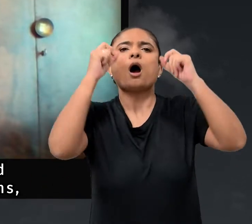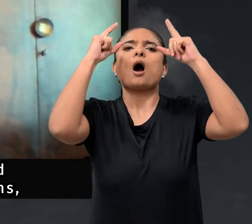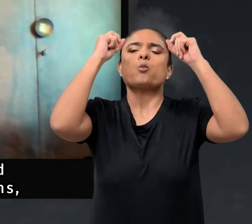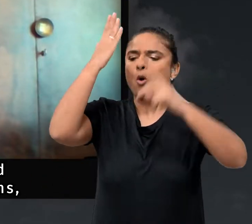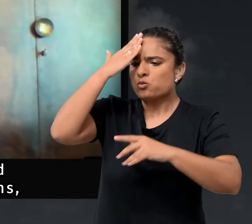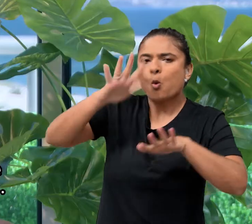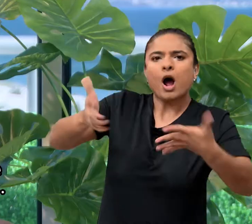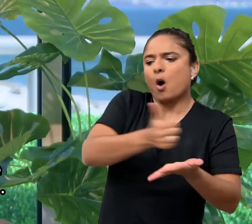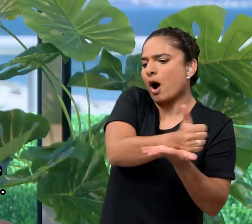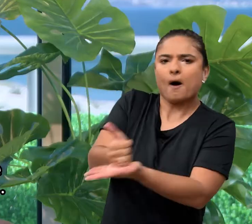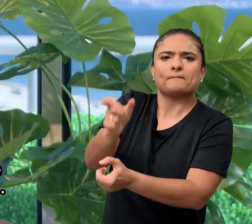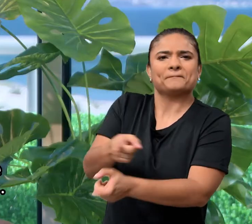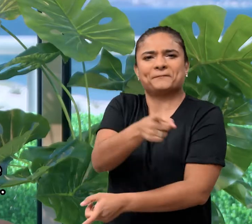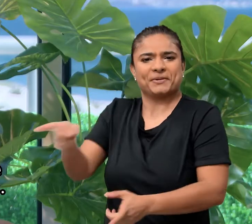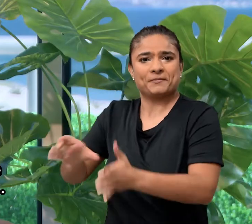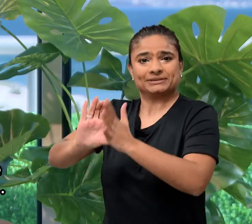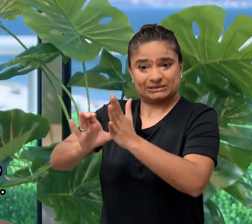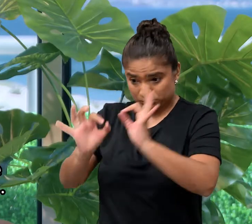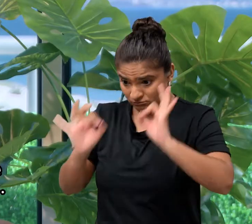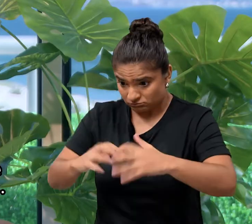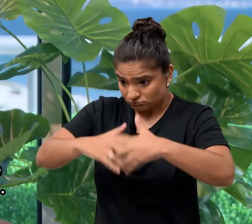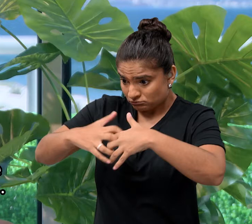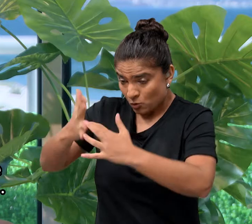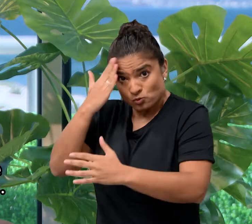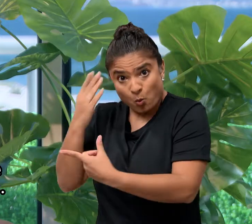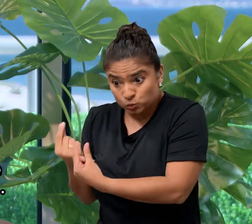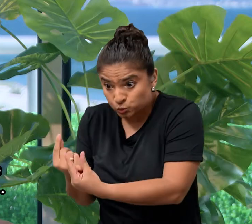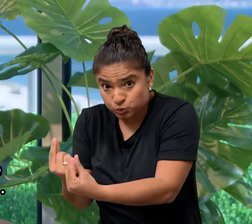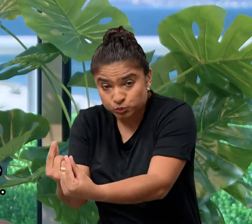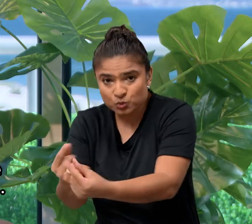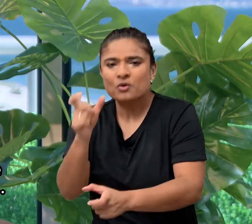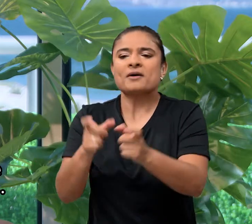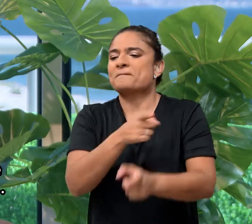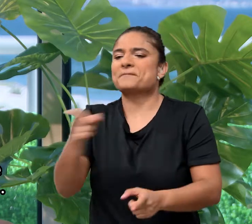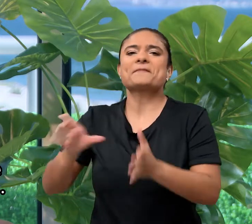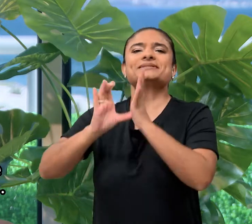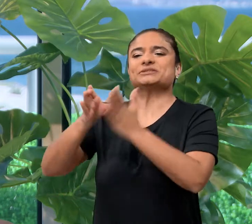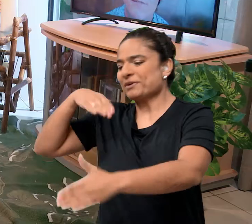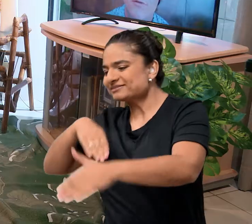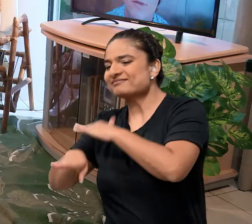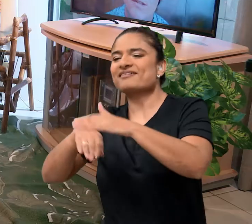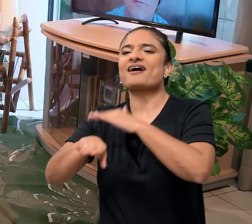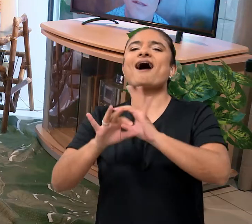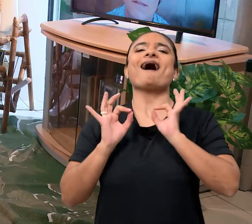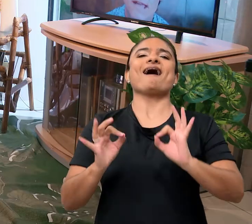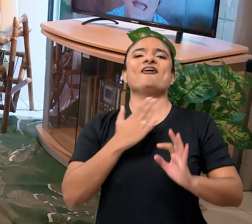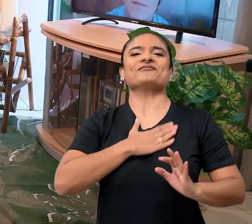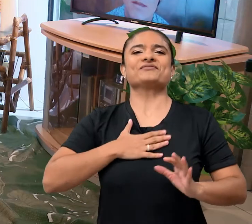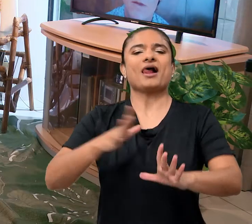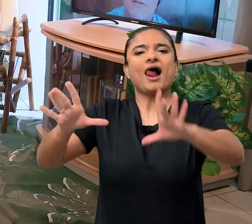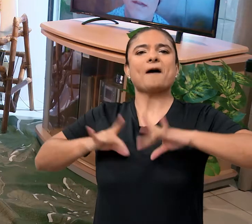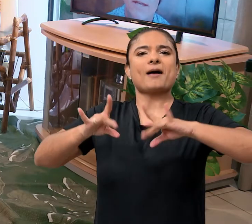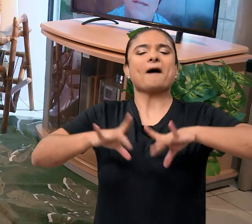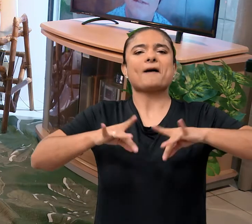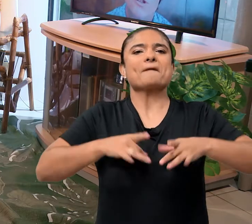service installations which are truly welcoming to the needs of people with disabilities. And that's for a range of reasons. I mean,